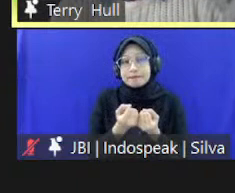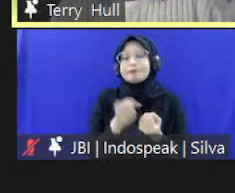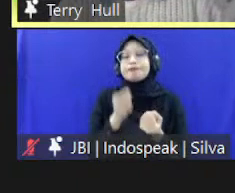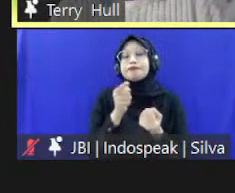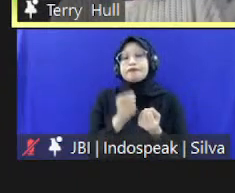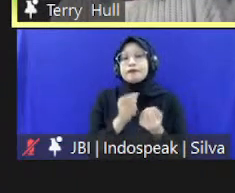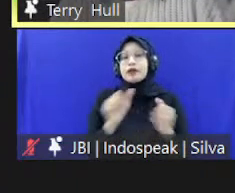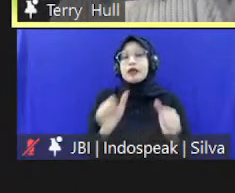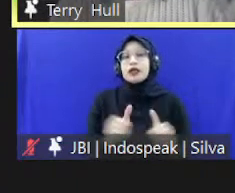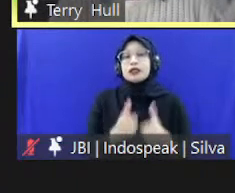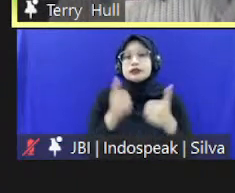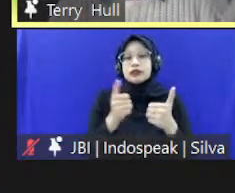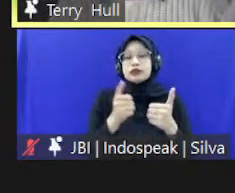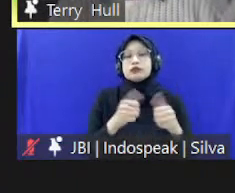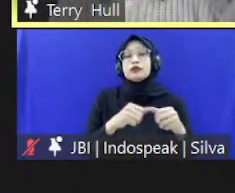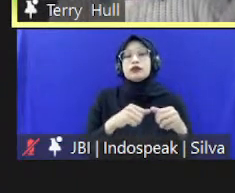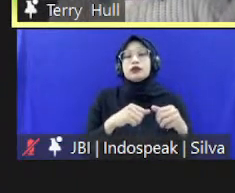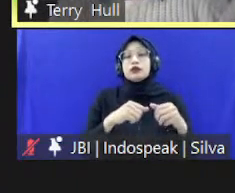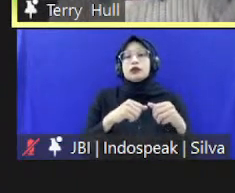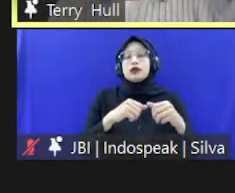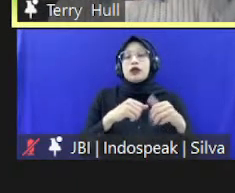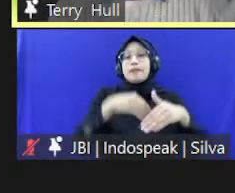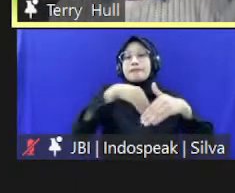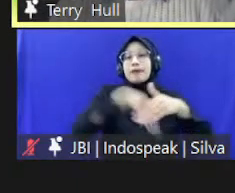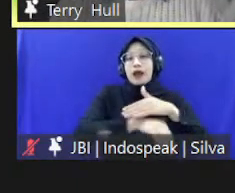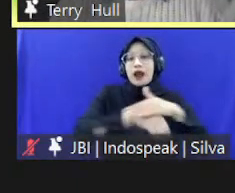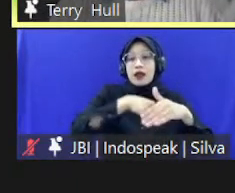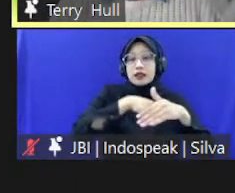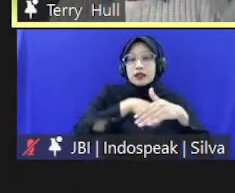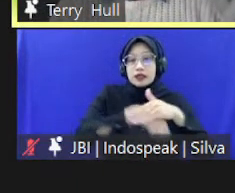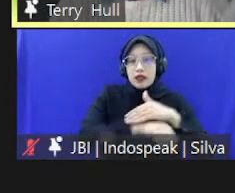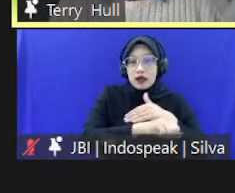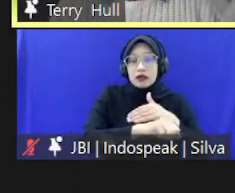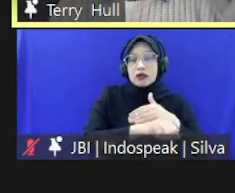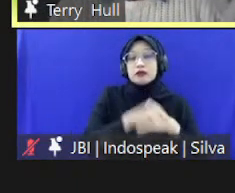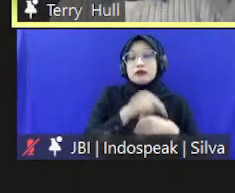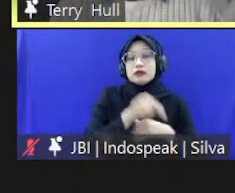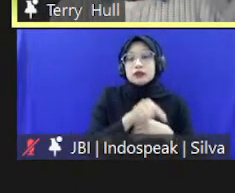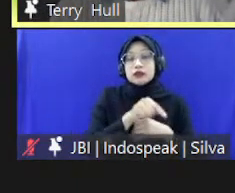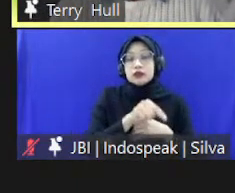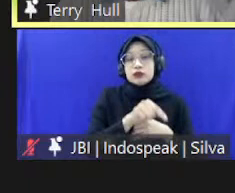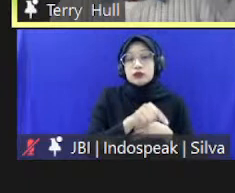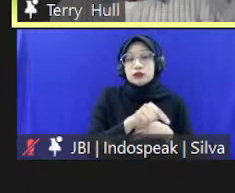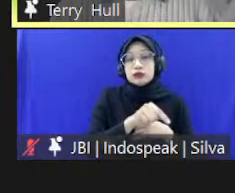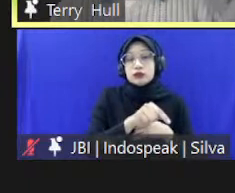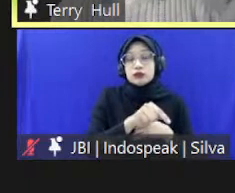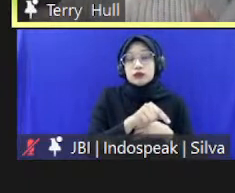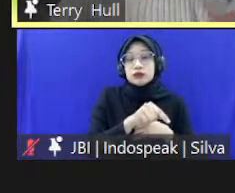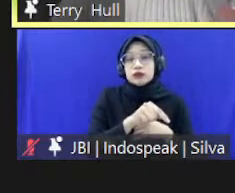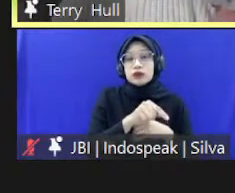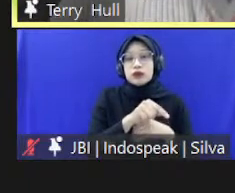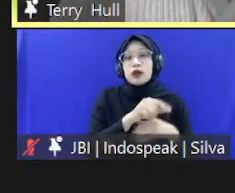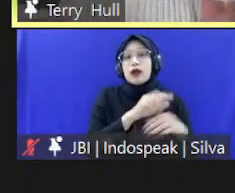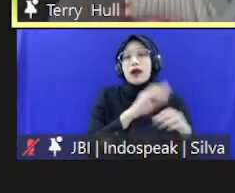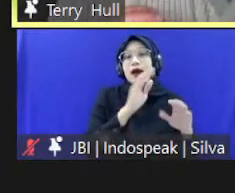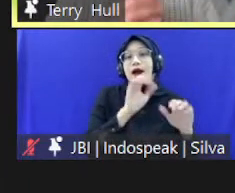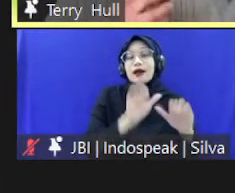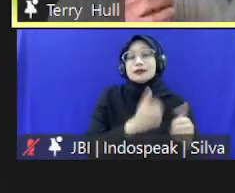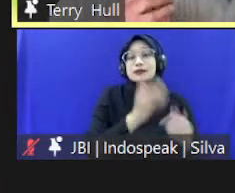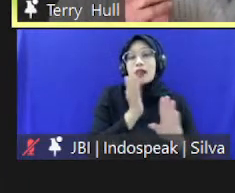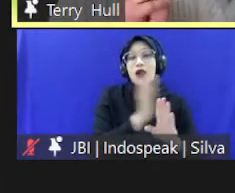total fertility. We estimated the total fertility from the preliminary results. It would have